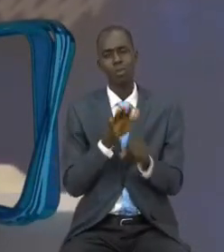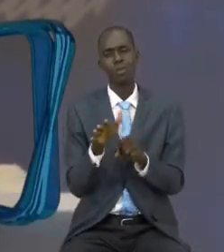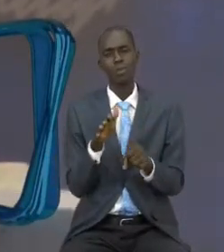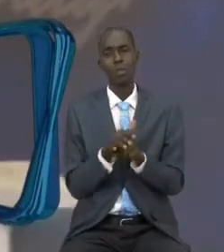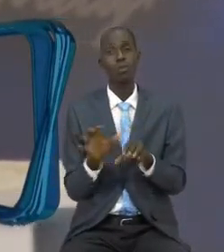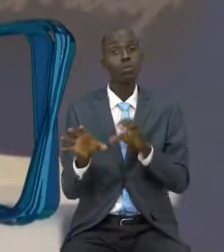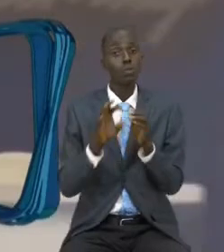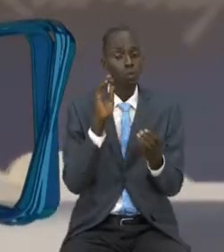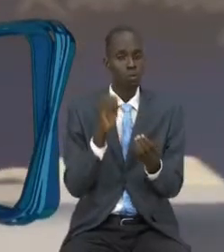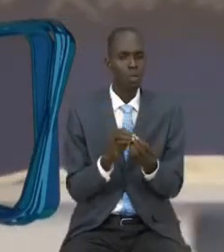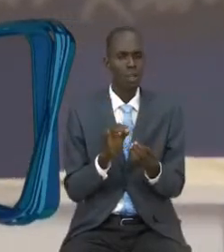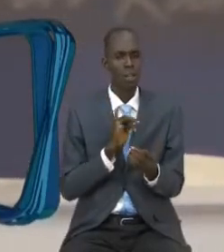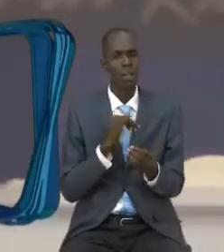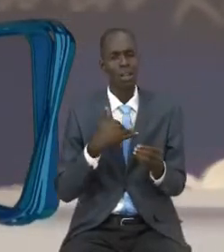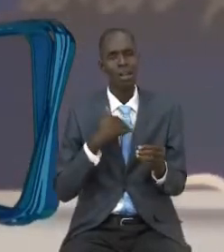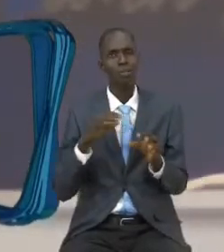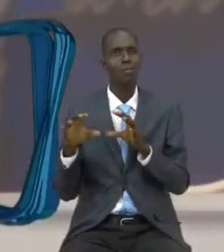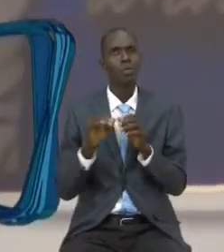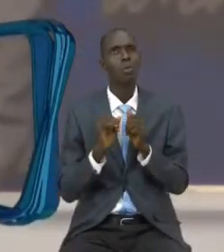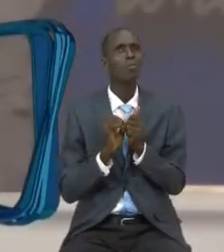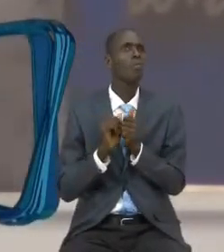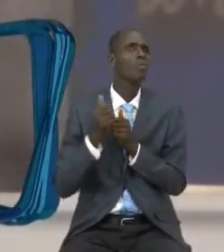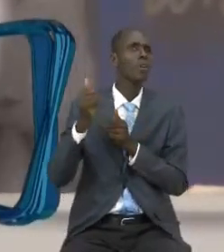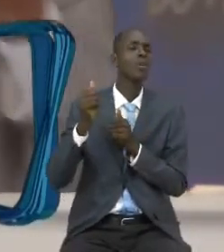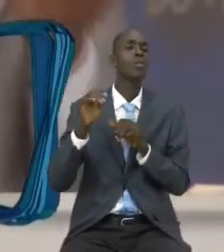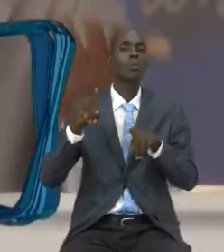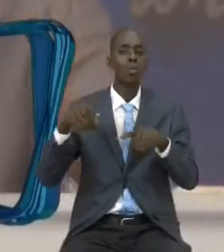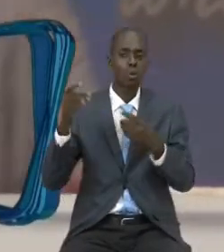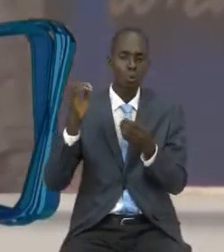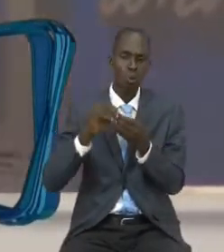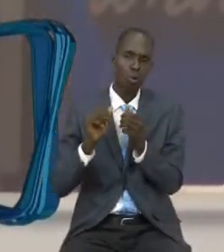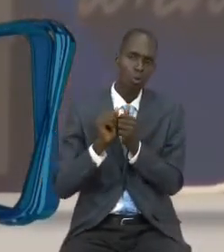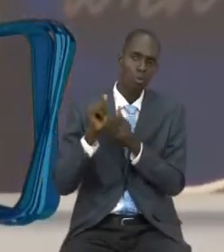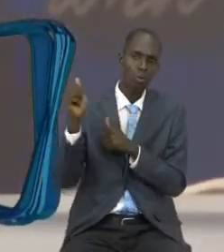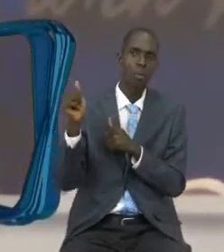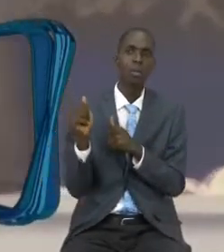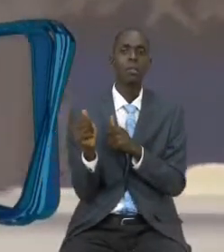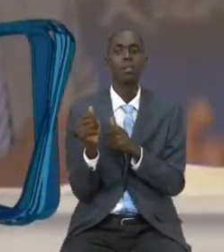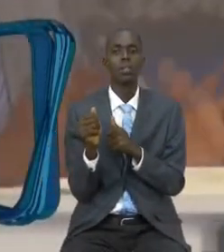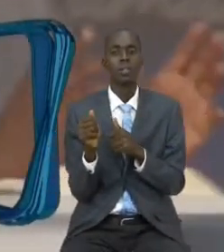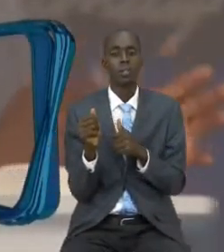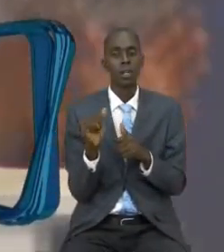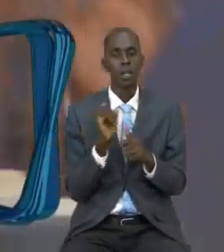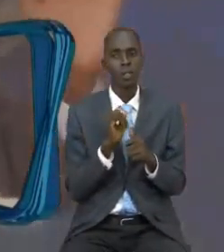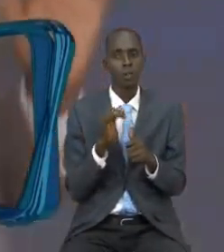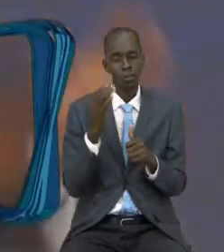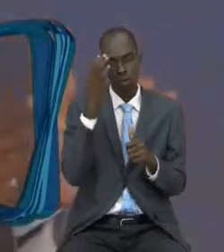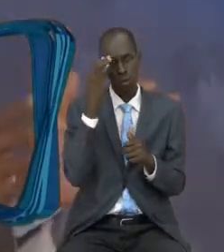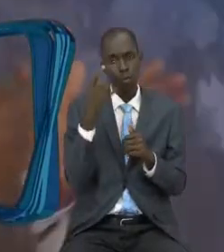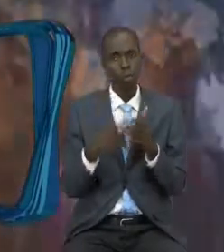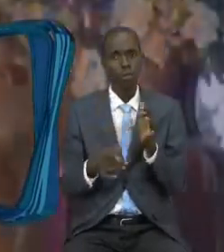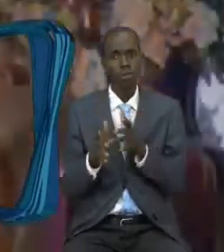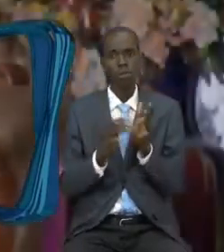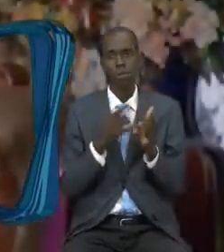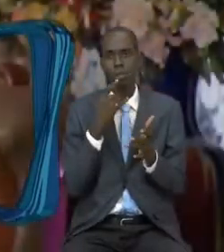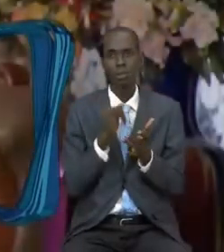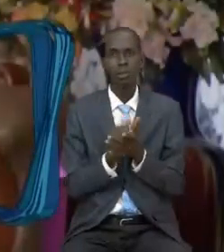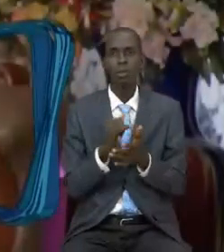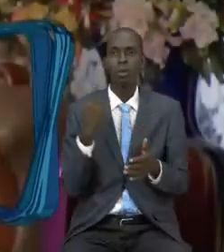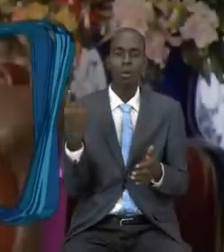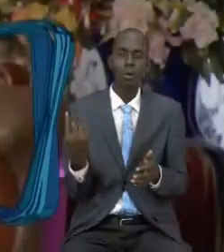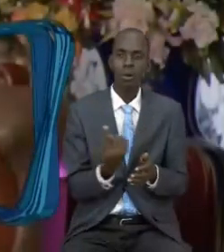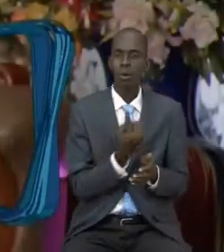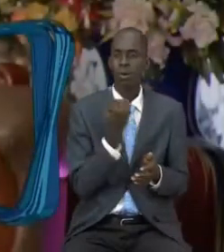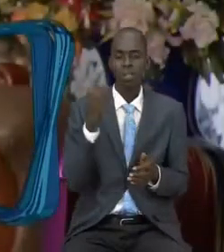I've gone far, go farther. Didn't Jesus say, always think of the